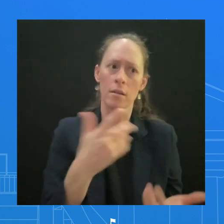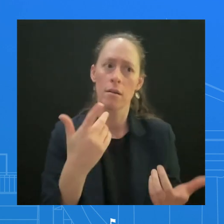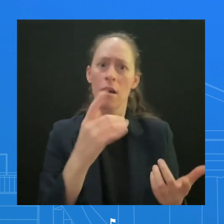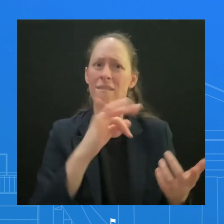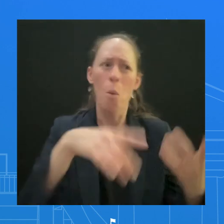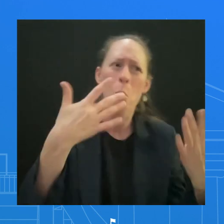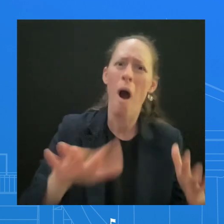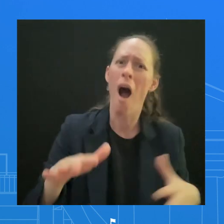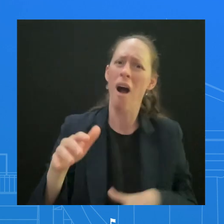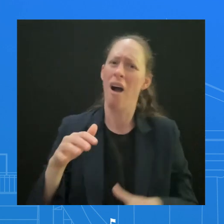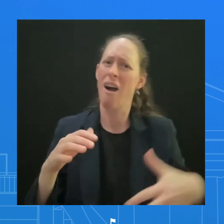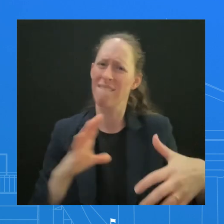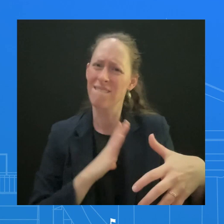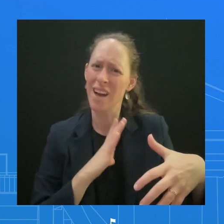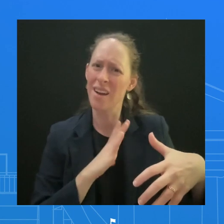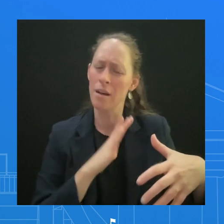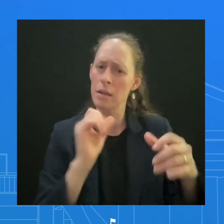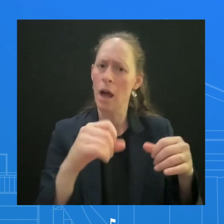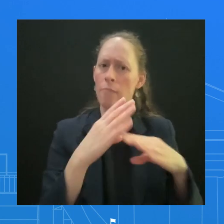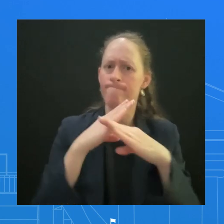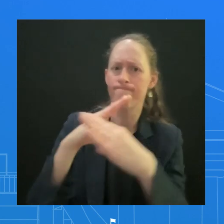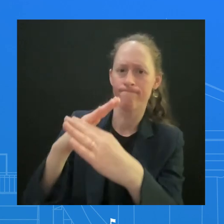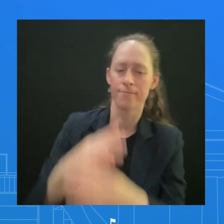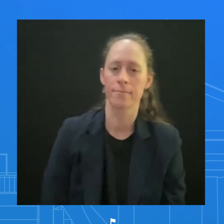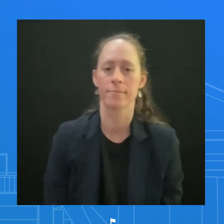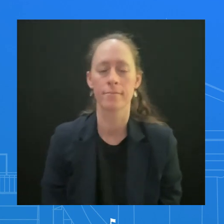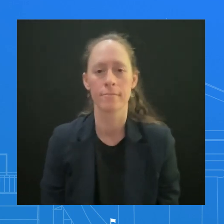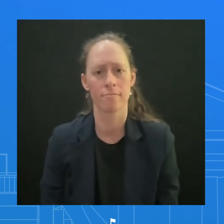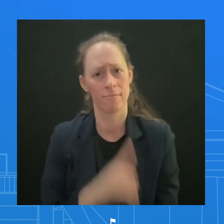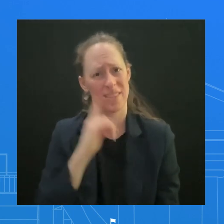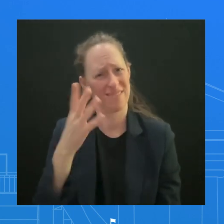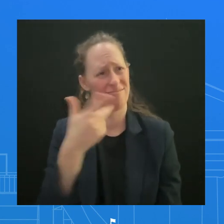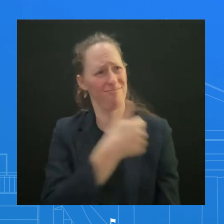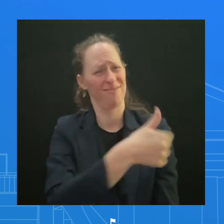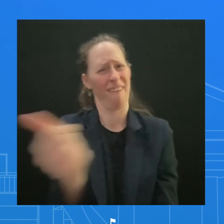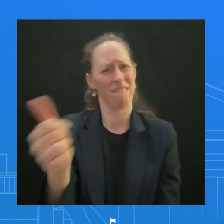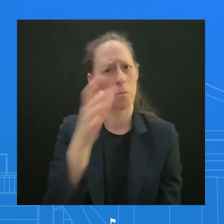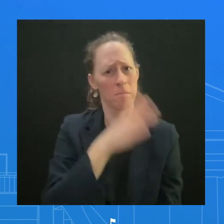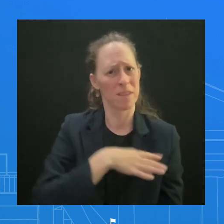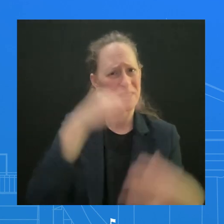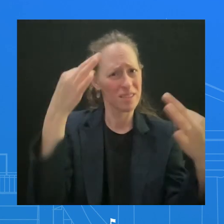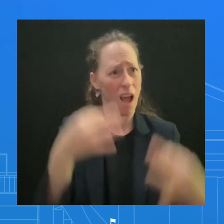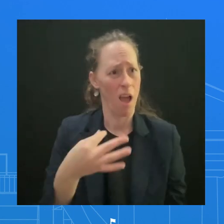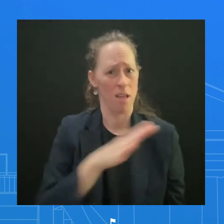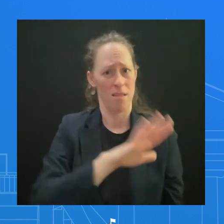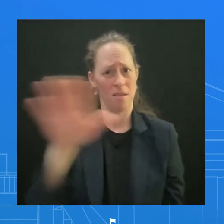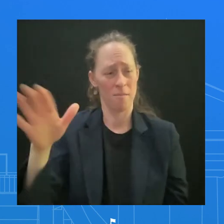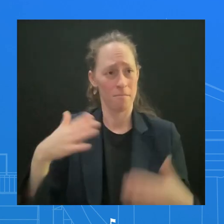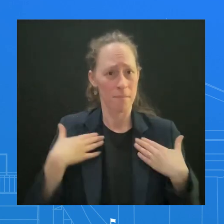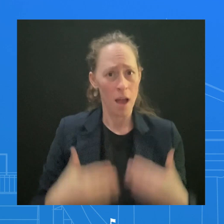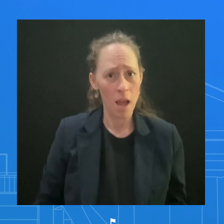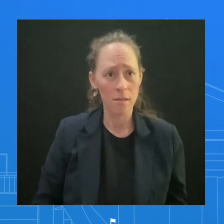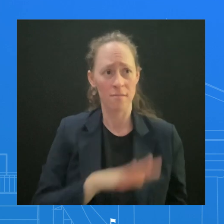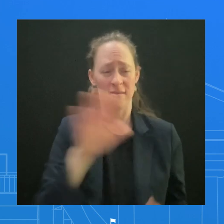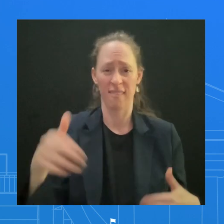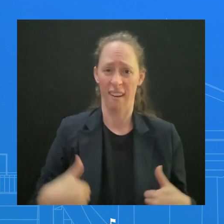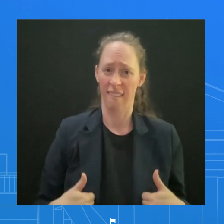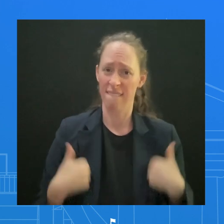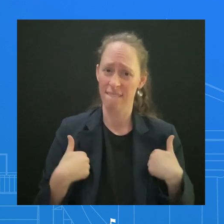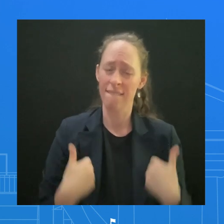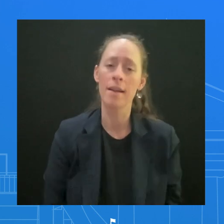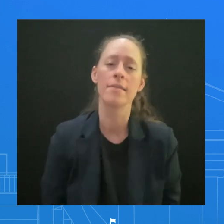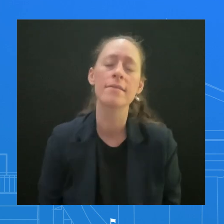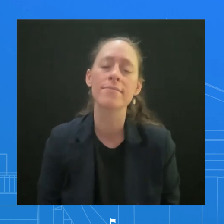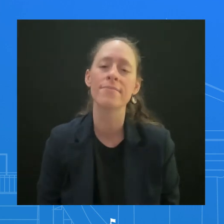health, lives, and also their families. Now, as you all know, when a section of I-95 collapsed just 12 days